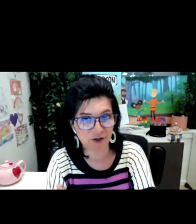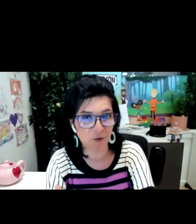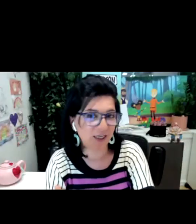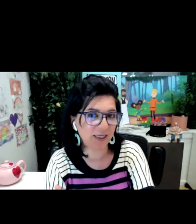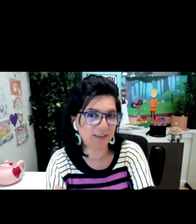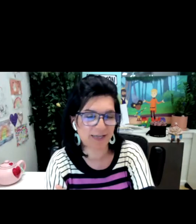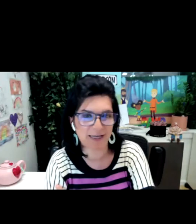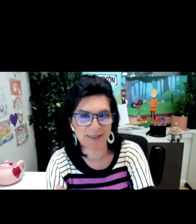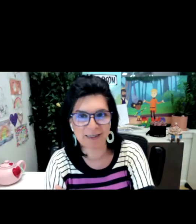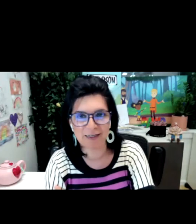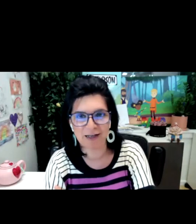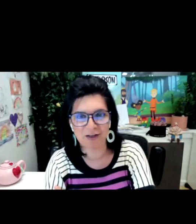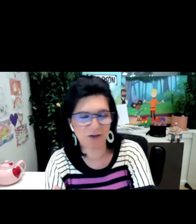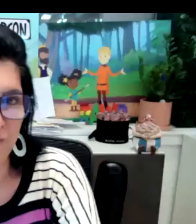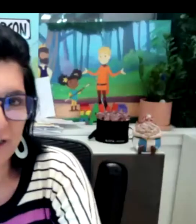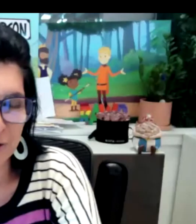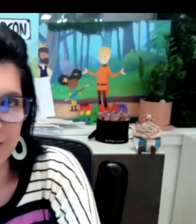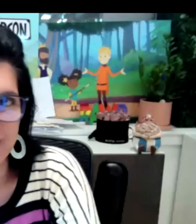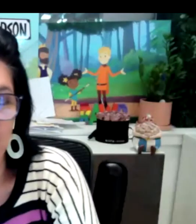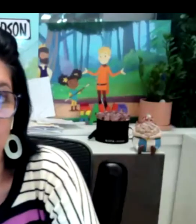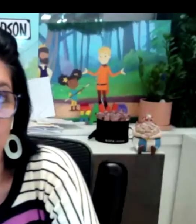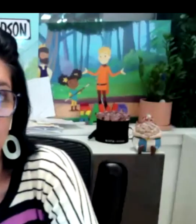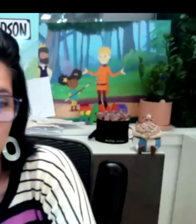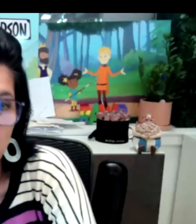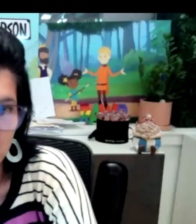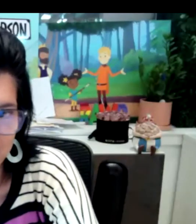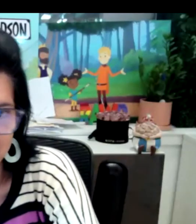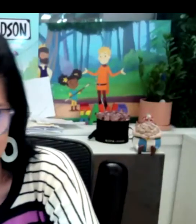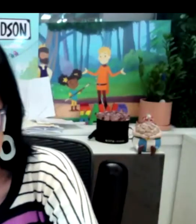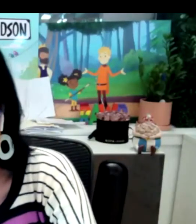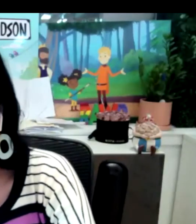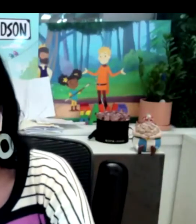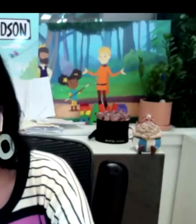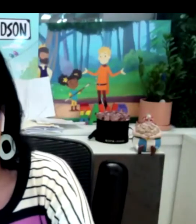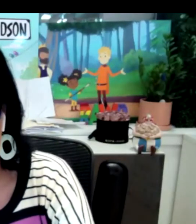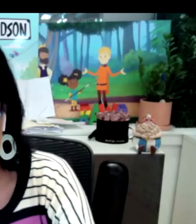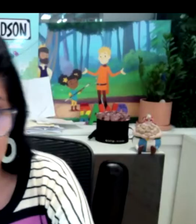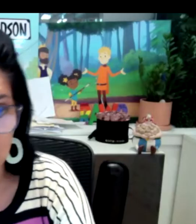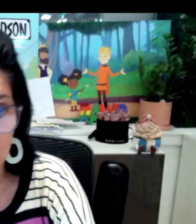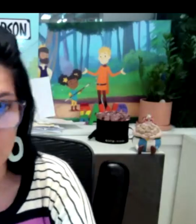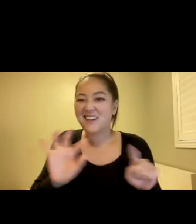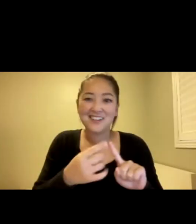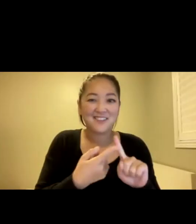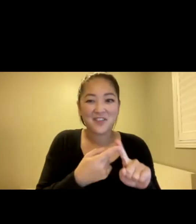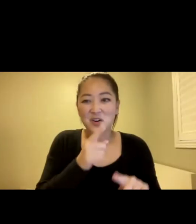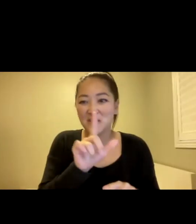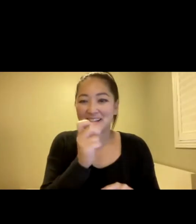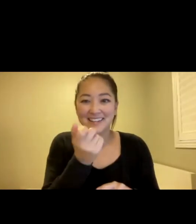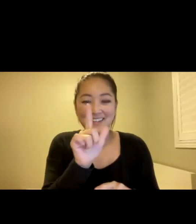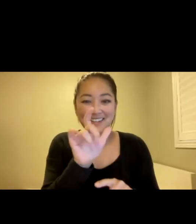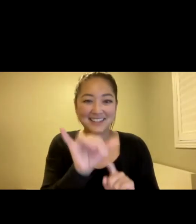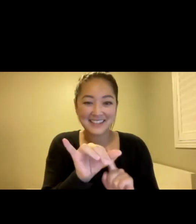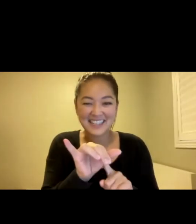getting to know the kids and their adventures. And one of the first episodes, Lily loses her tooth, and it turns out